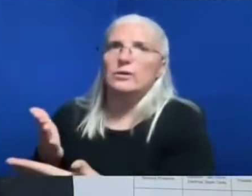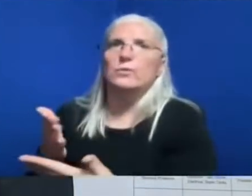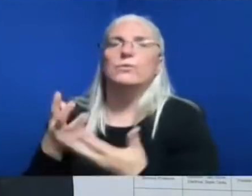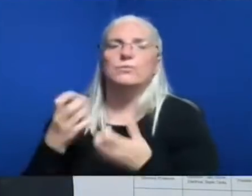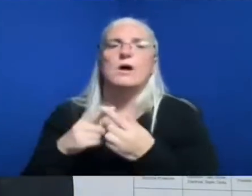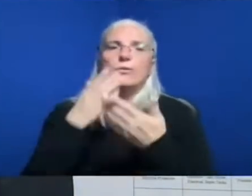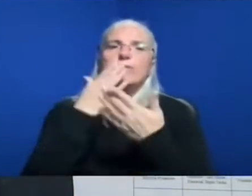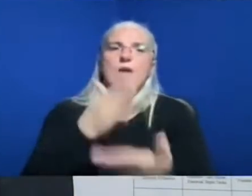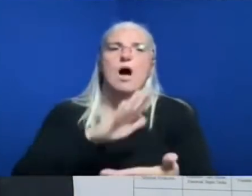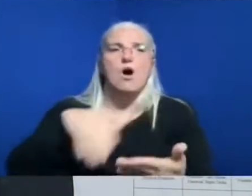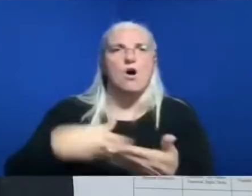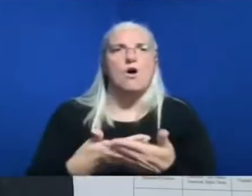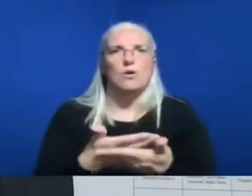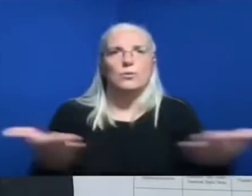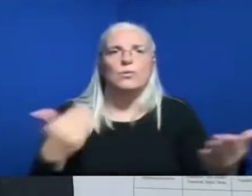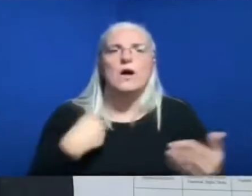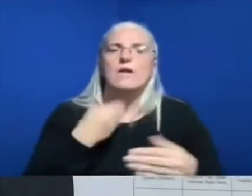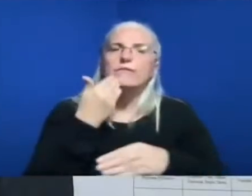Have a good evening.